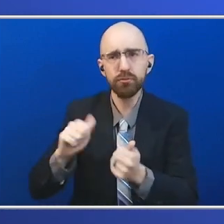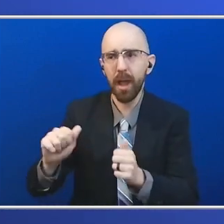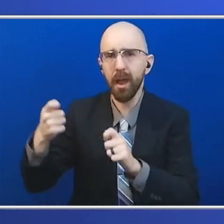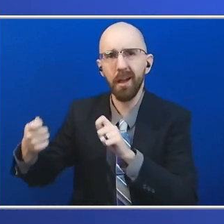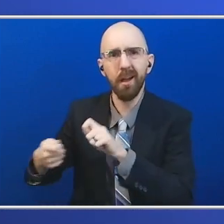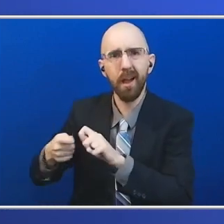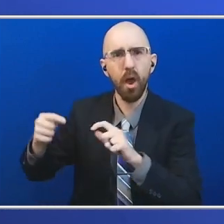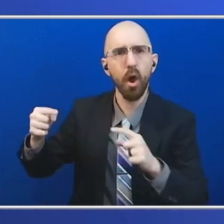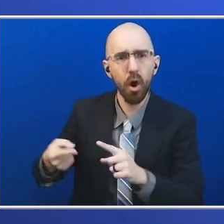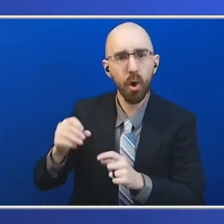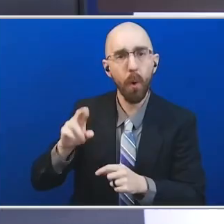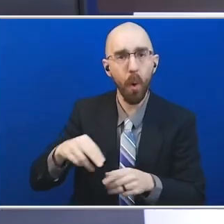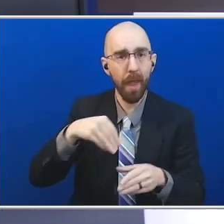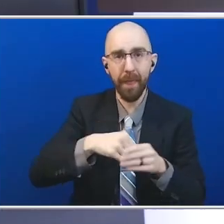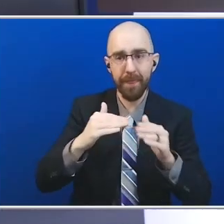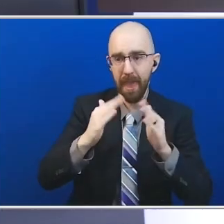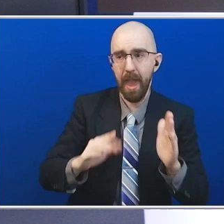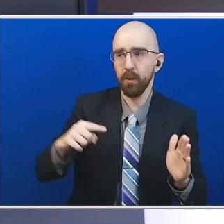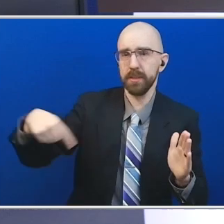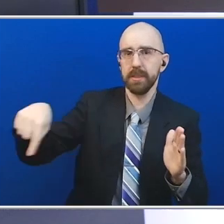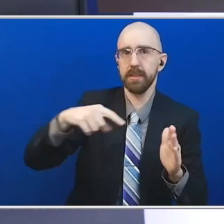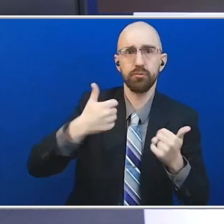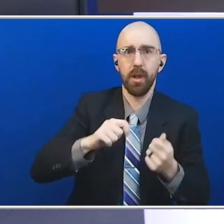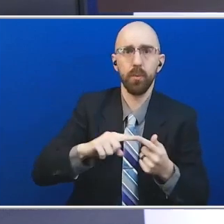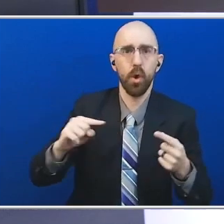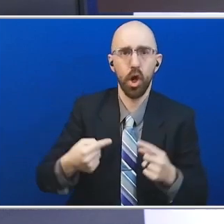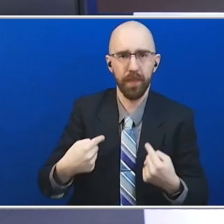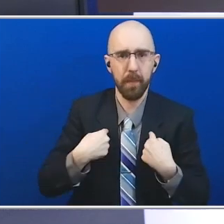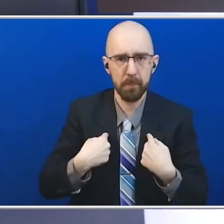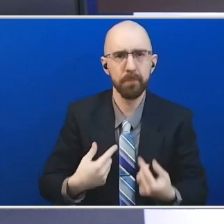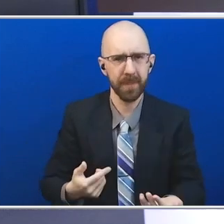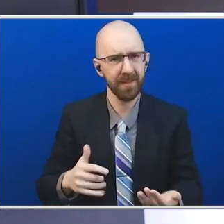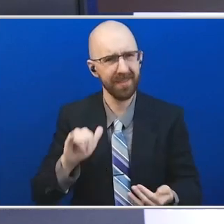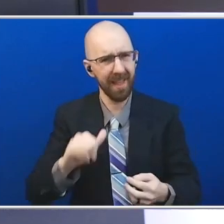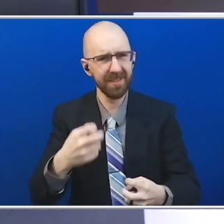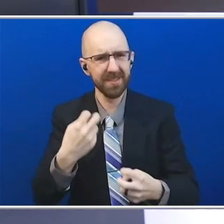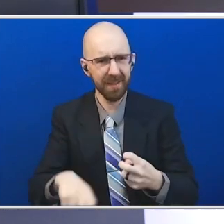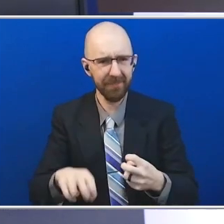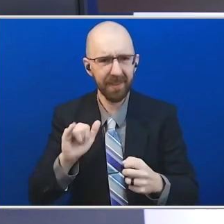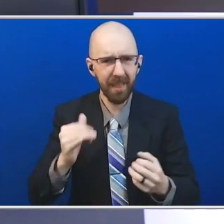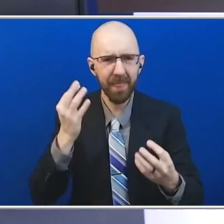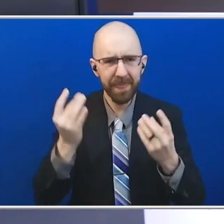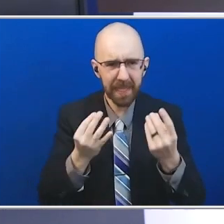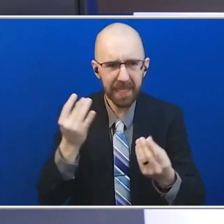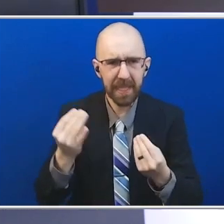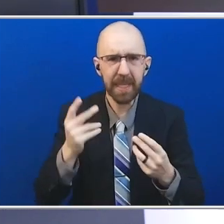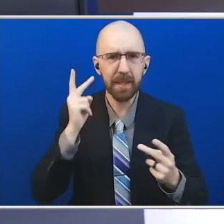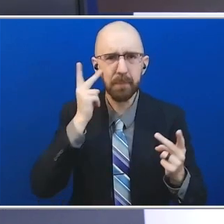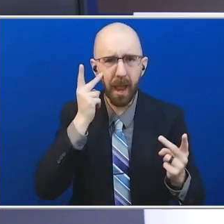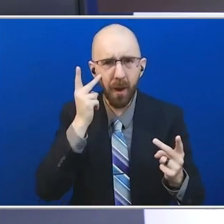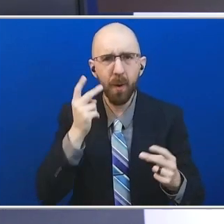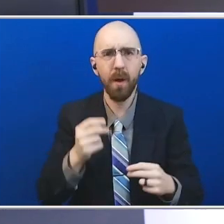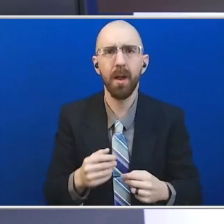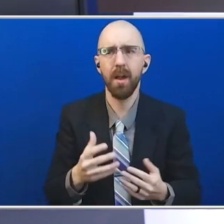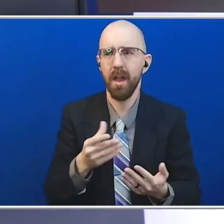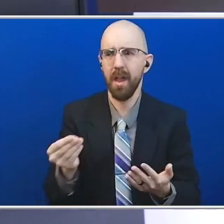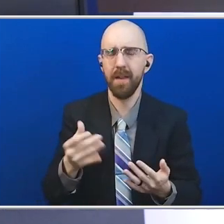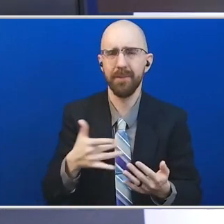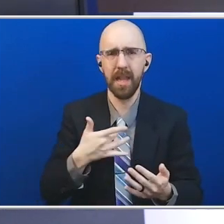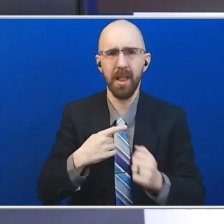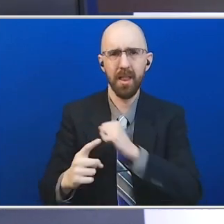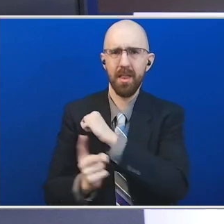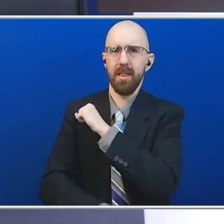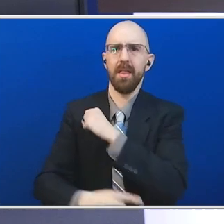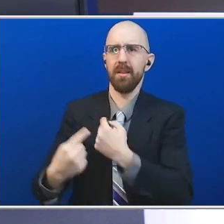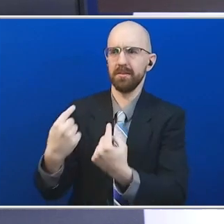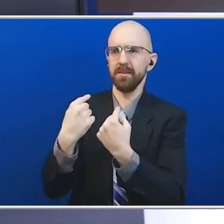trying to hurt them. Wow, that can be really hard, that kind of delusional thinking, and so paranoid and persecutory, as you mentioned. So just